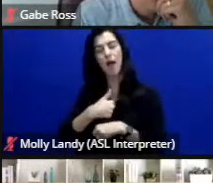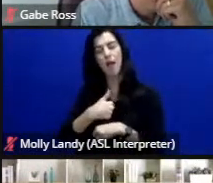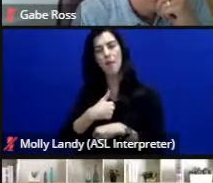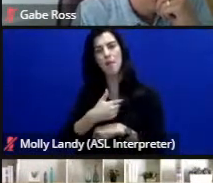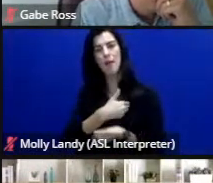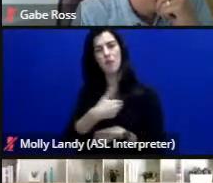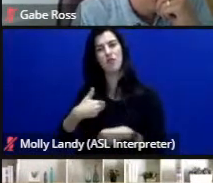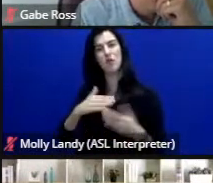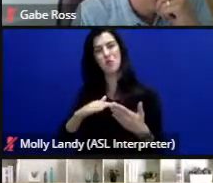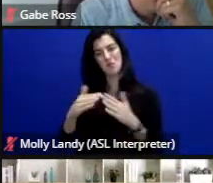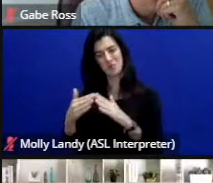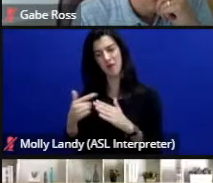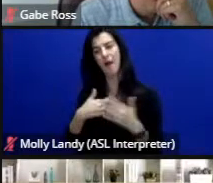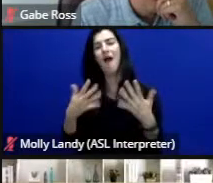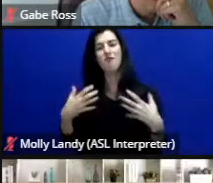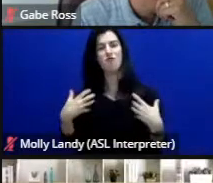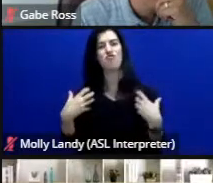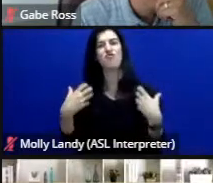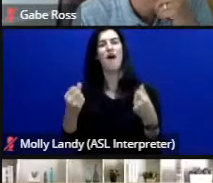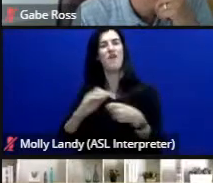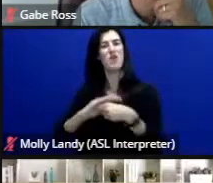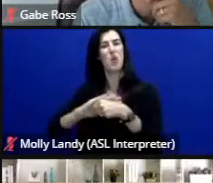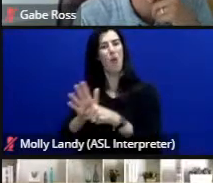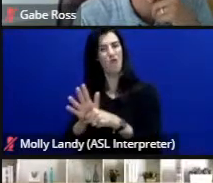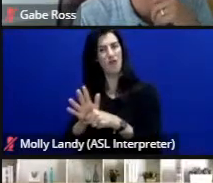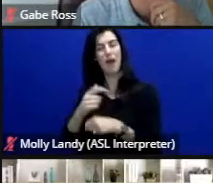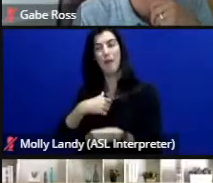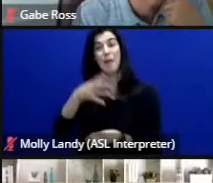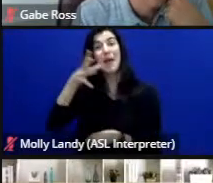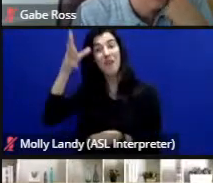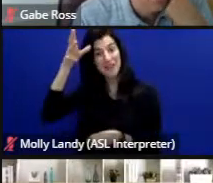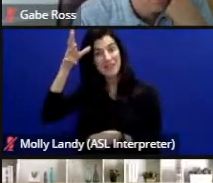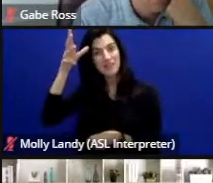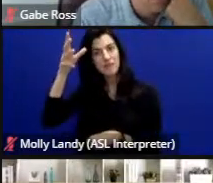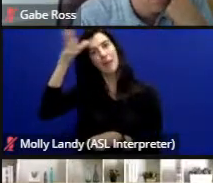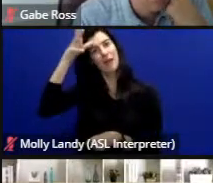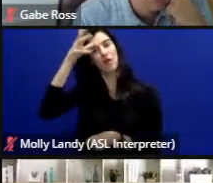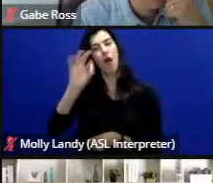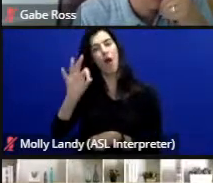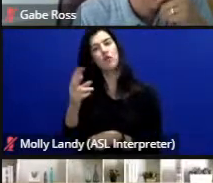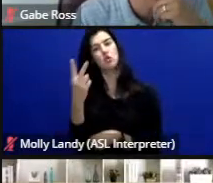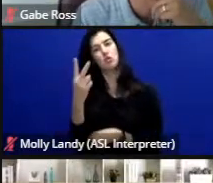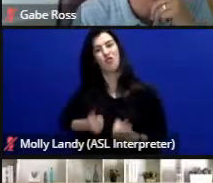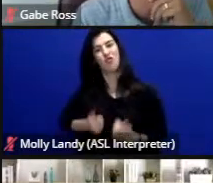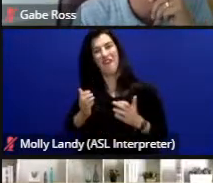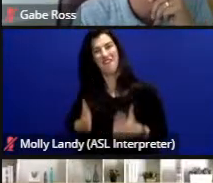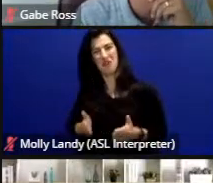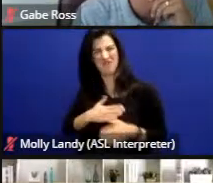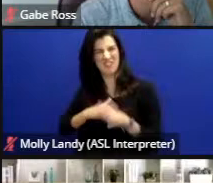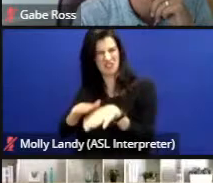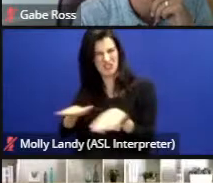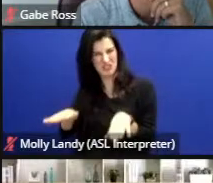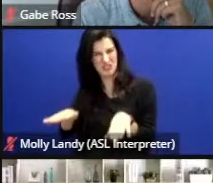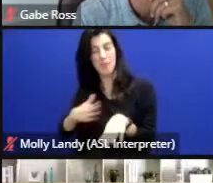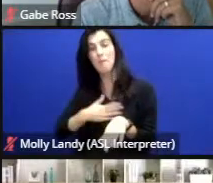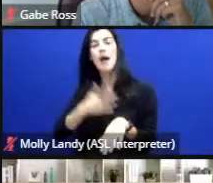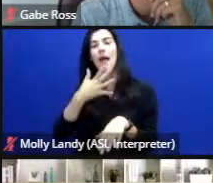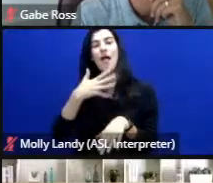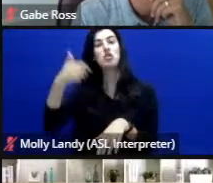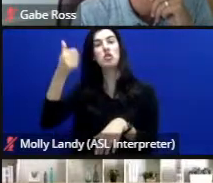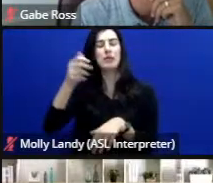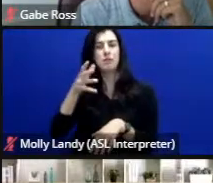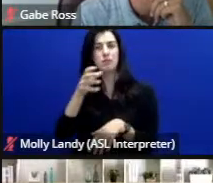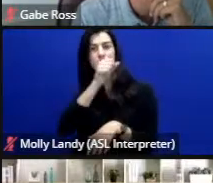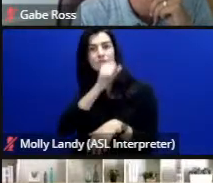am a survivor of COVID-19. I'm the parent of 2 survivors of COVID-19. My elderly mother lives 4 doors away from me. I